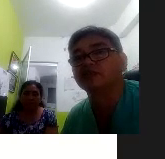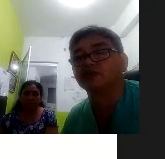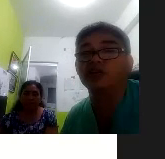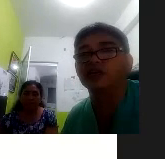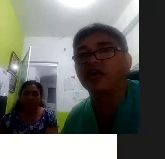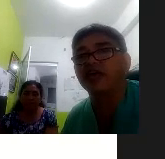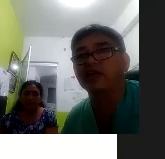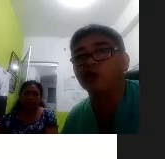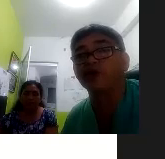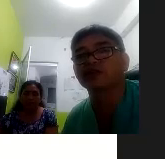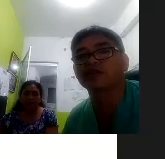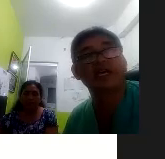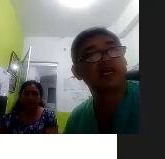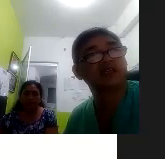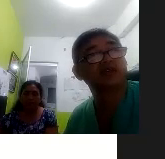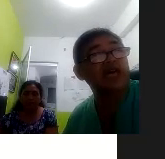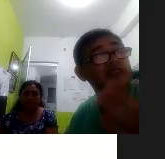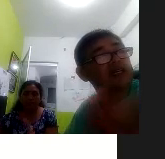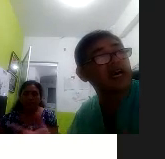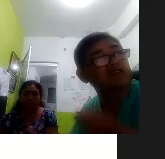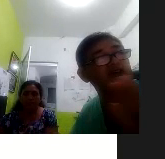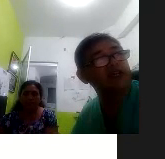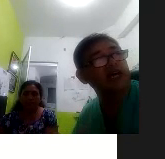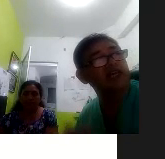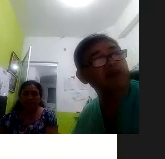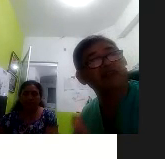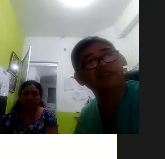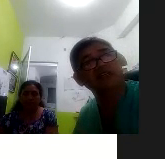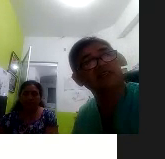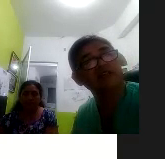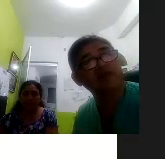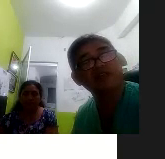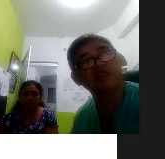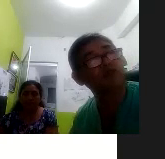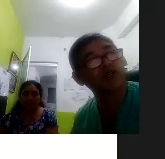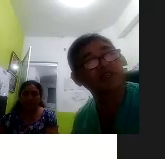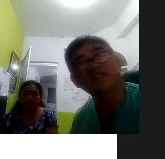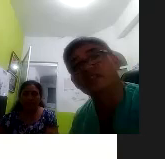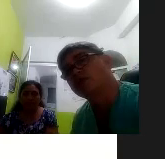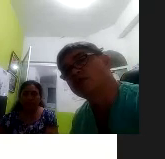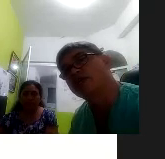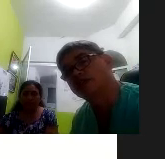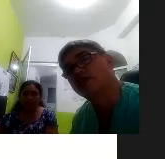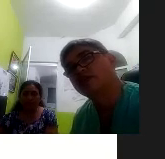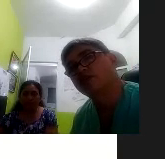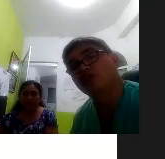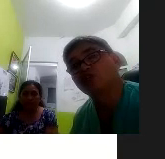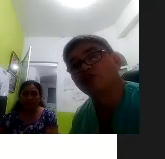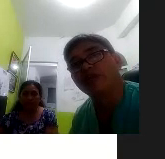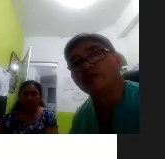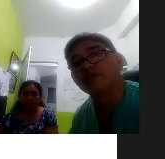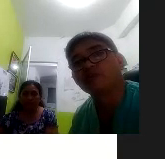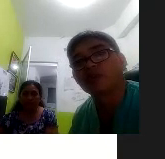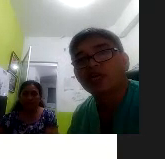It really works. So that's the kind of advantage and disadvantage that we can see with the